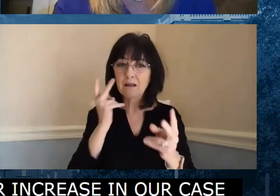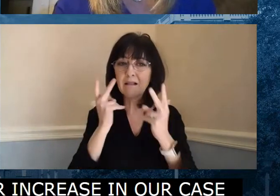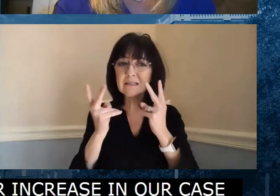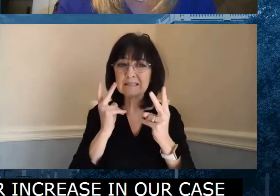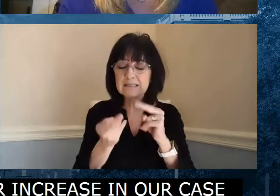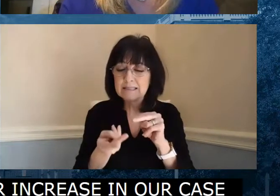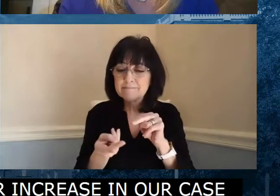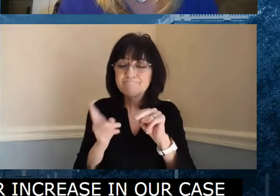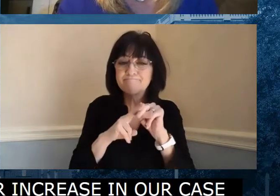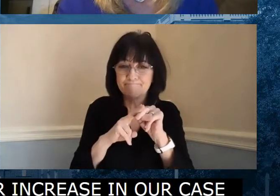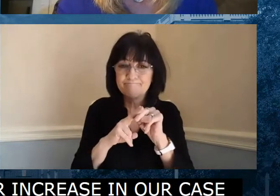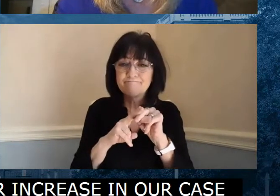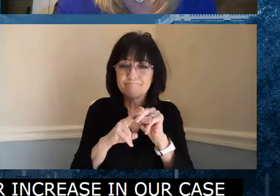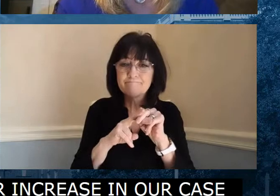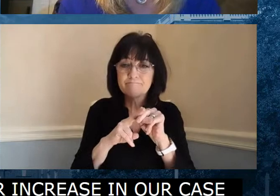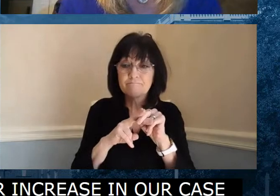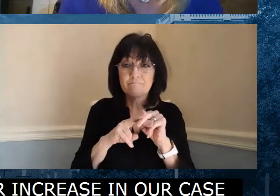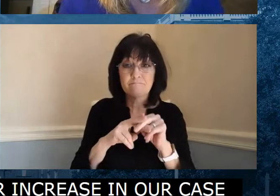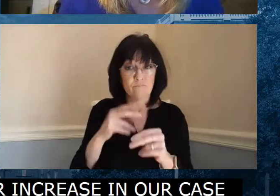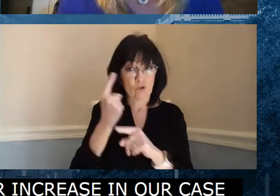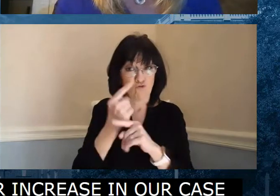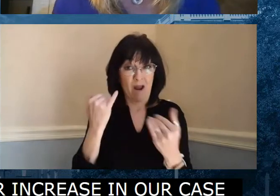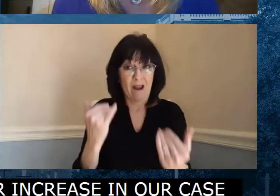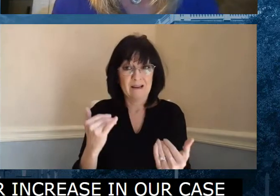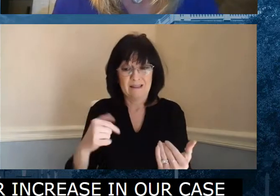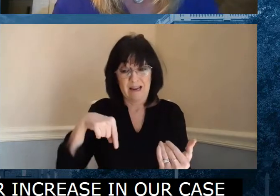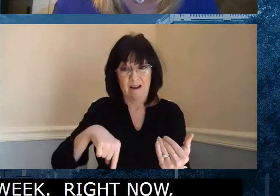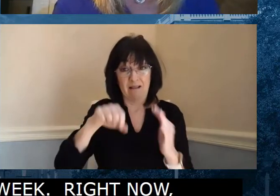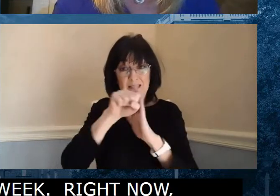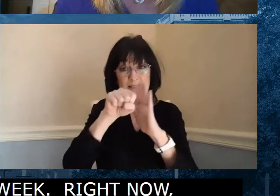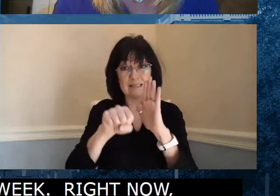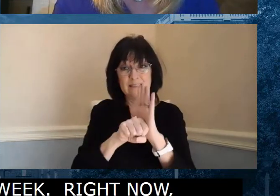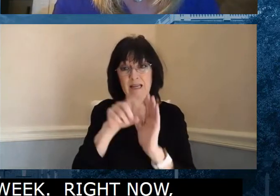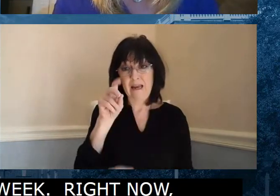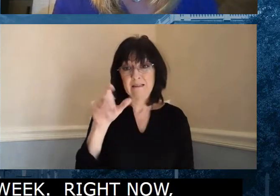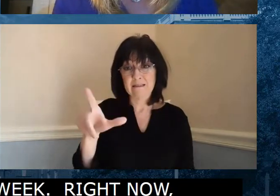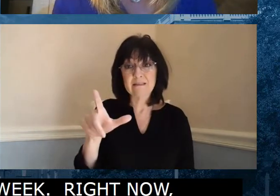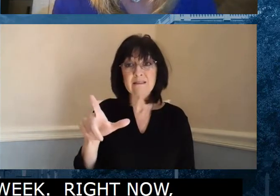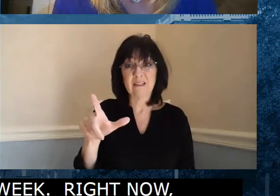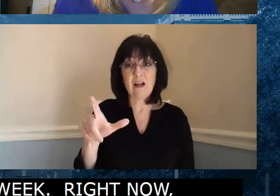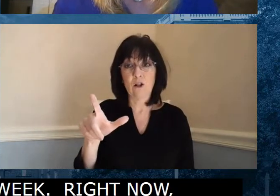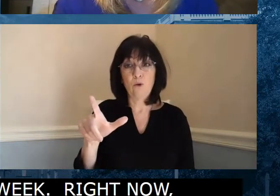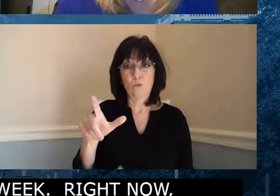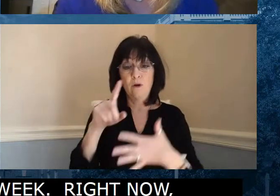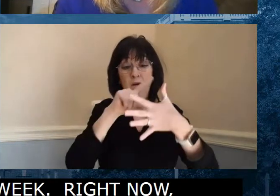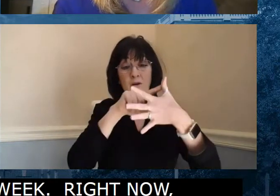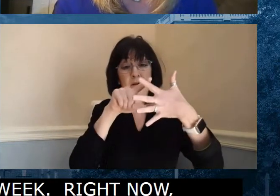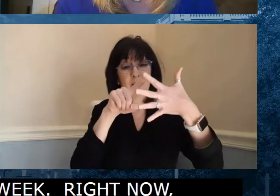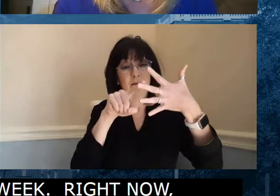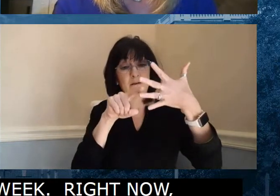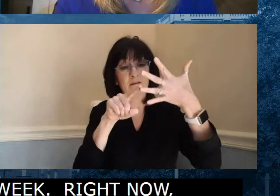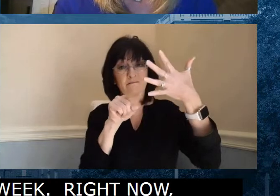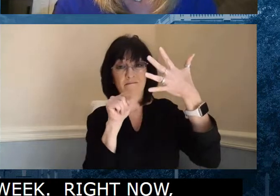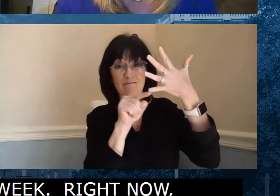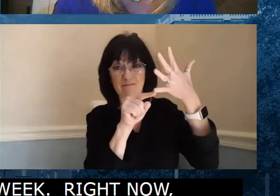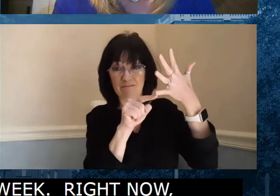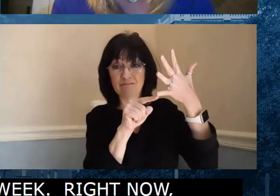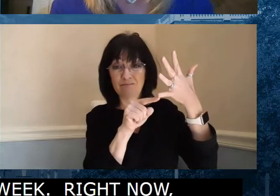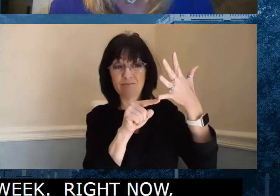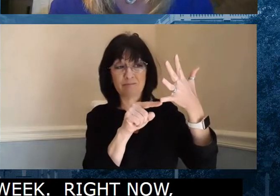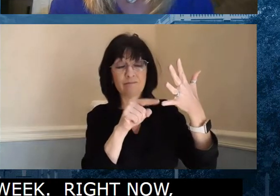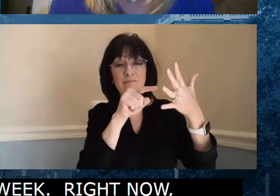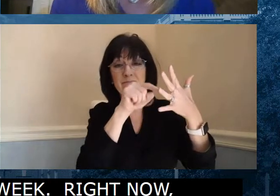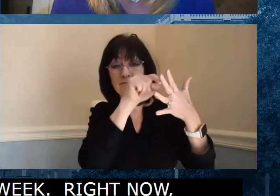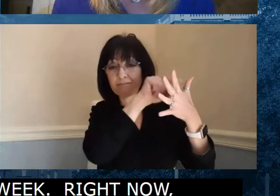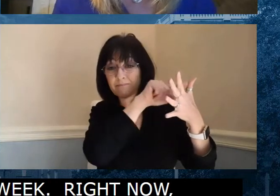Right now, Delaware is the 5th highest state in the country for case rates after Michigan, Rhode Island, New